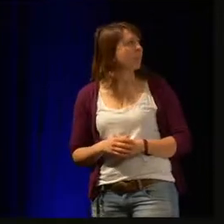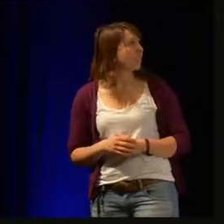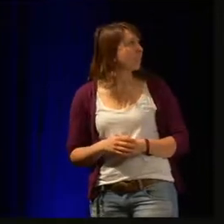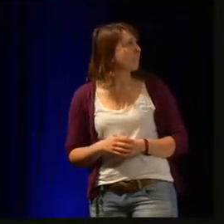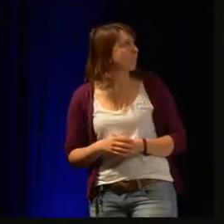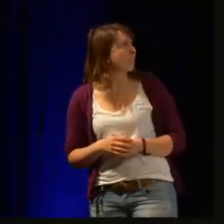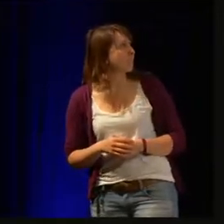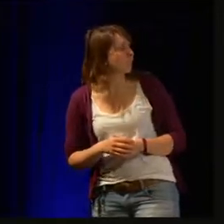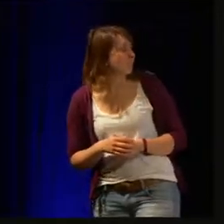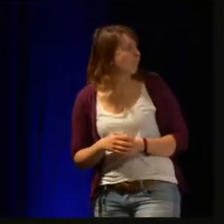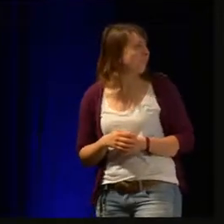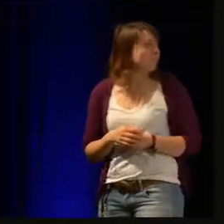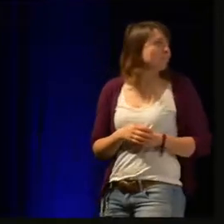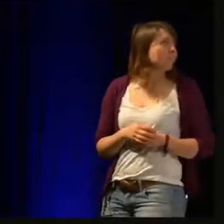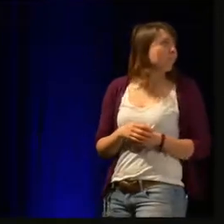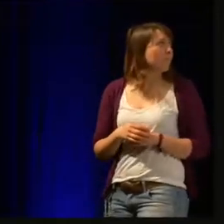very simple data.